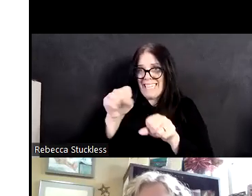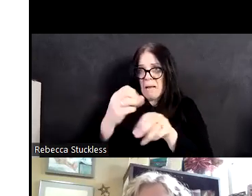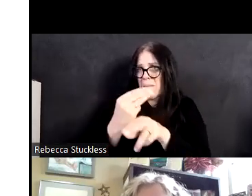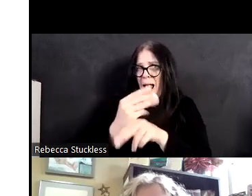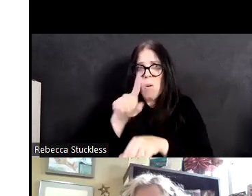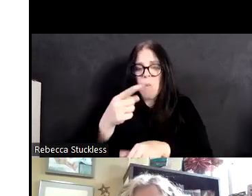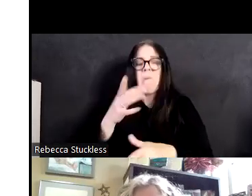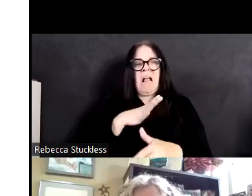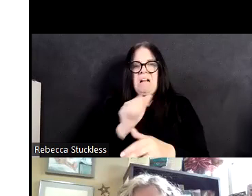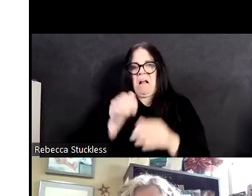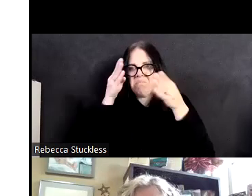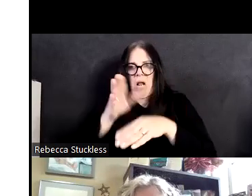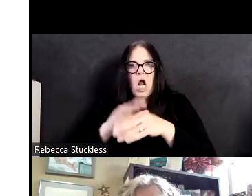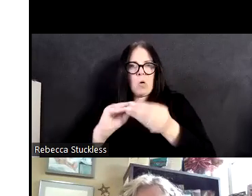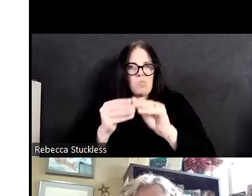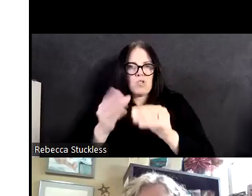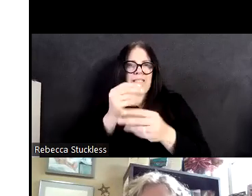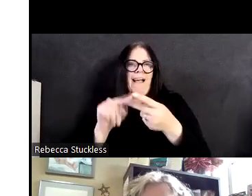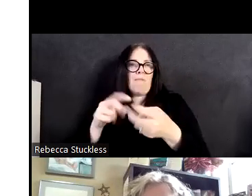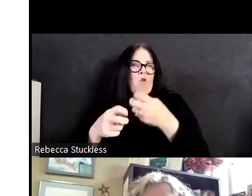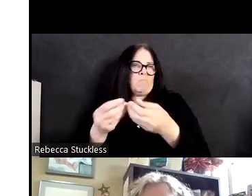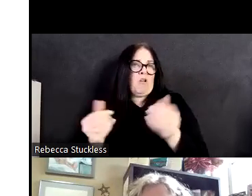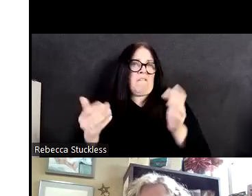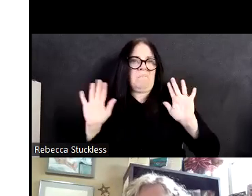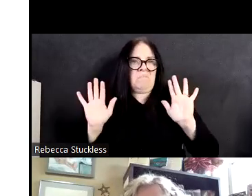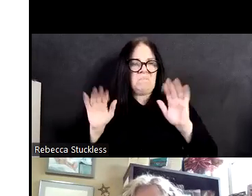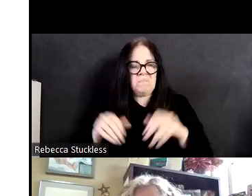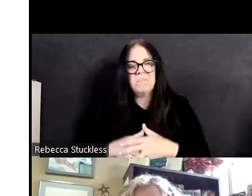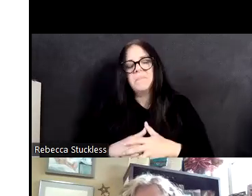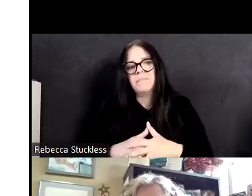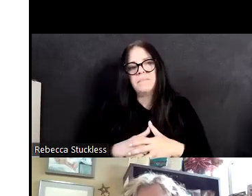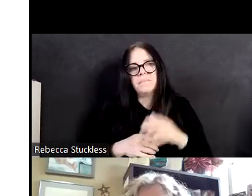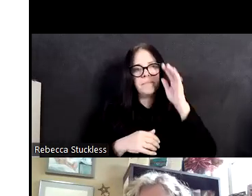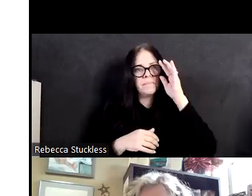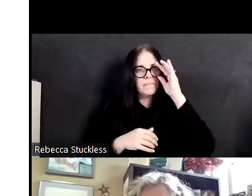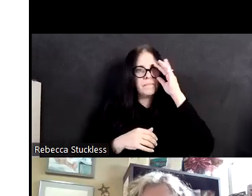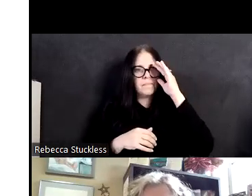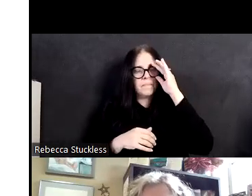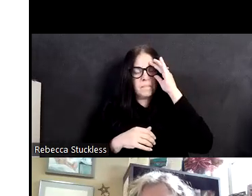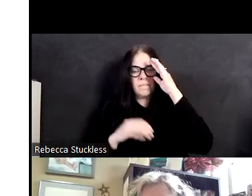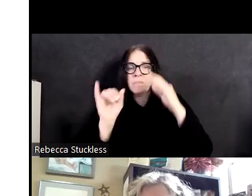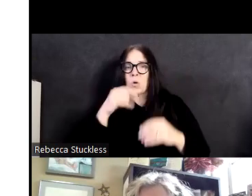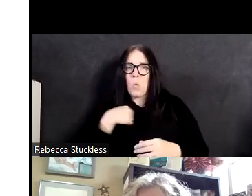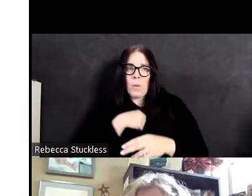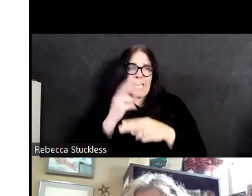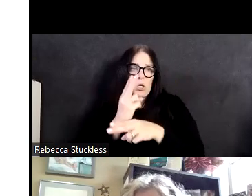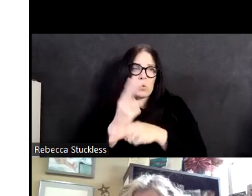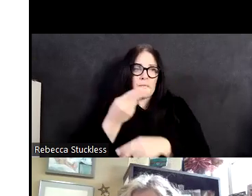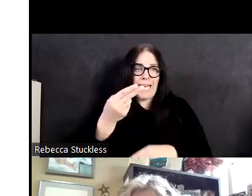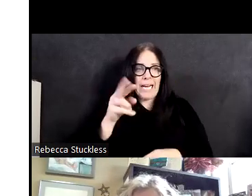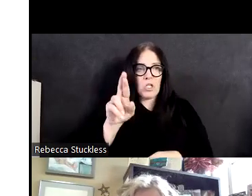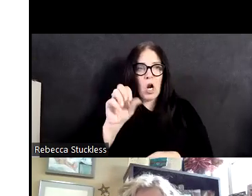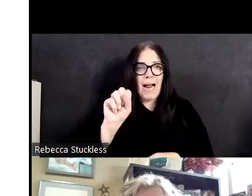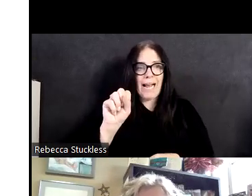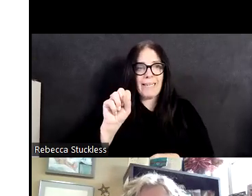are. We use the HRSDC 5-level scale and the IELTS 500-point scale